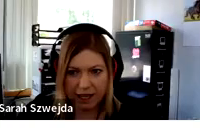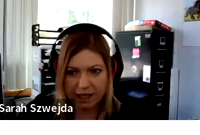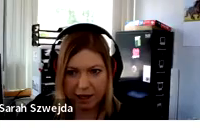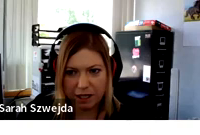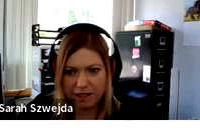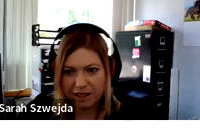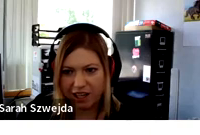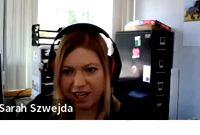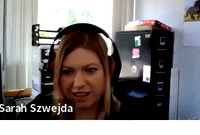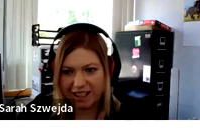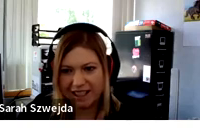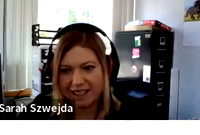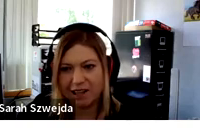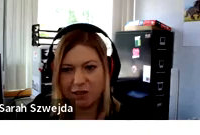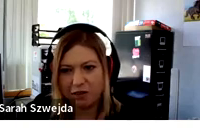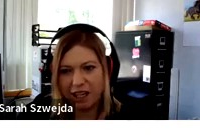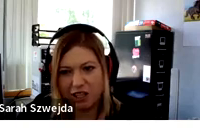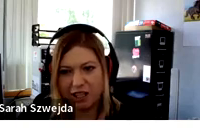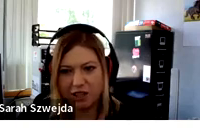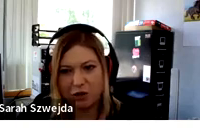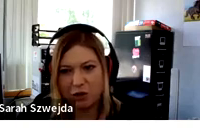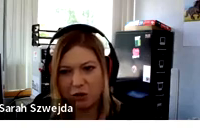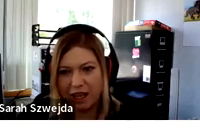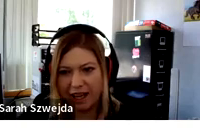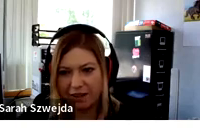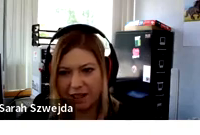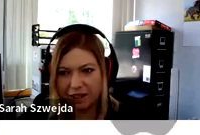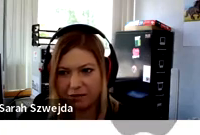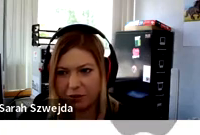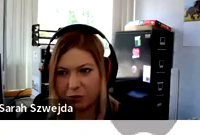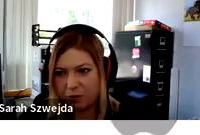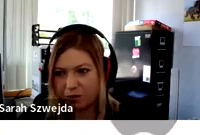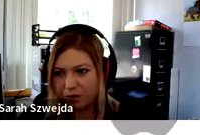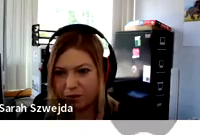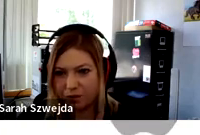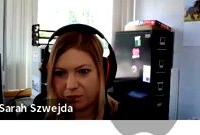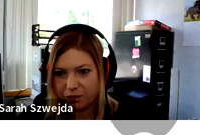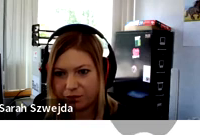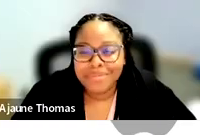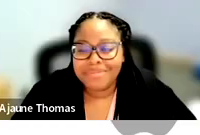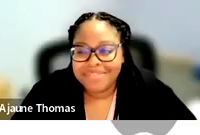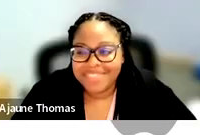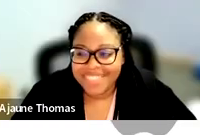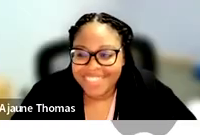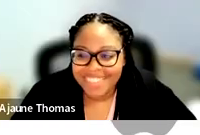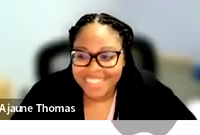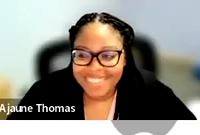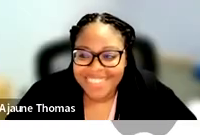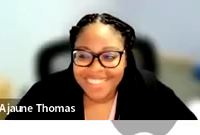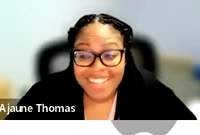TJ so, had a comment. Sorry. Okay. He said sound notification is so cool. I have it. Cool. Thumbs